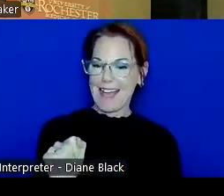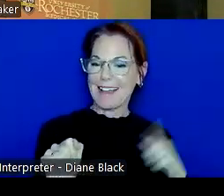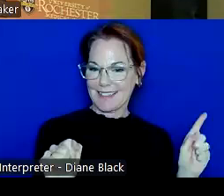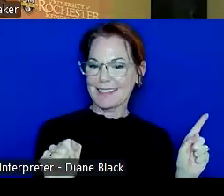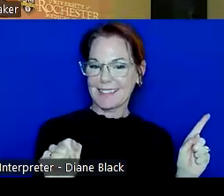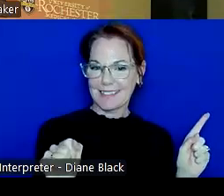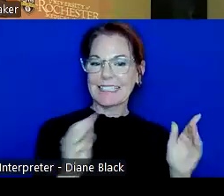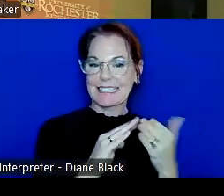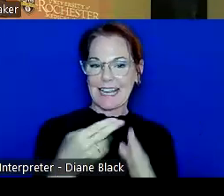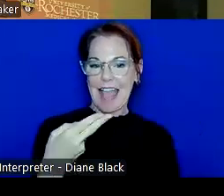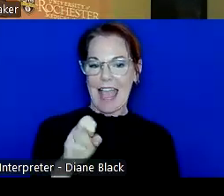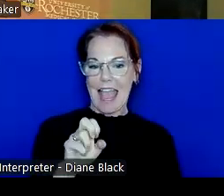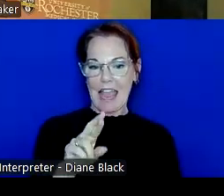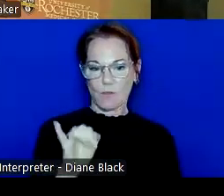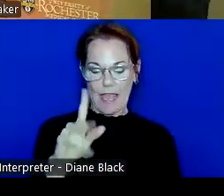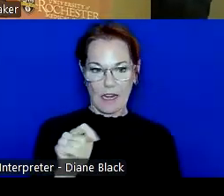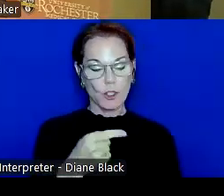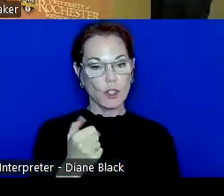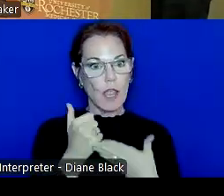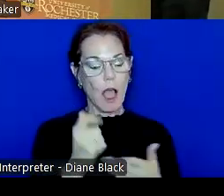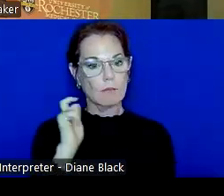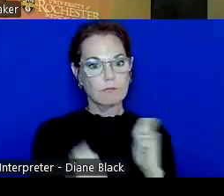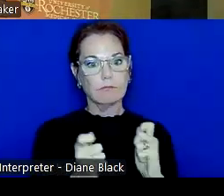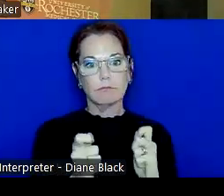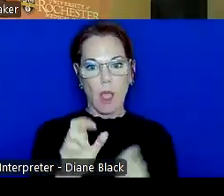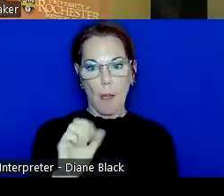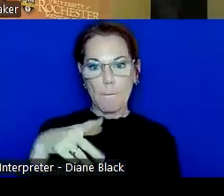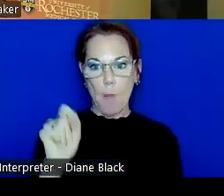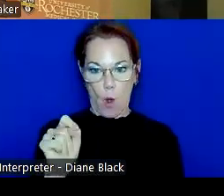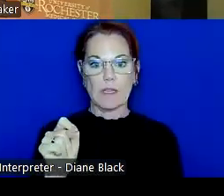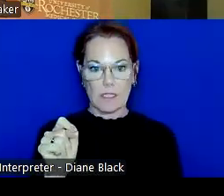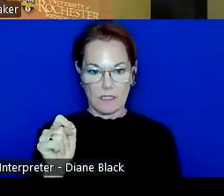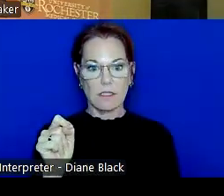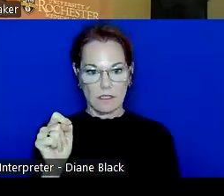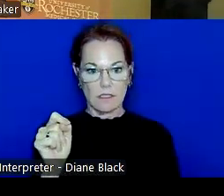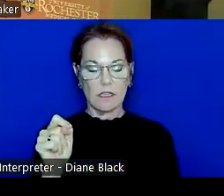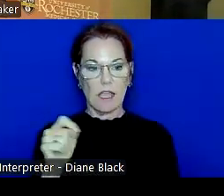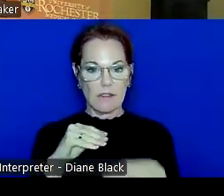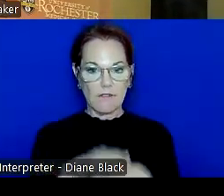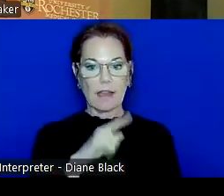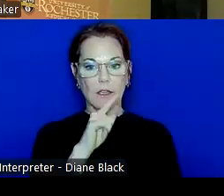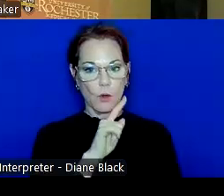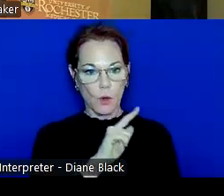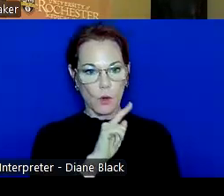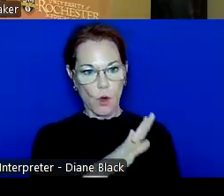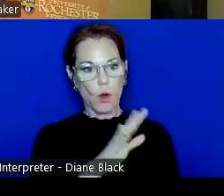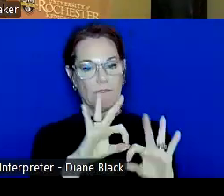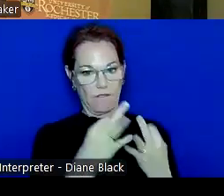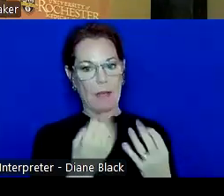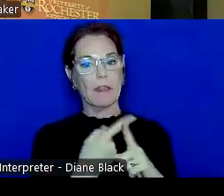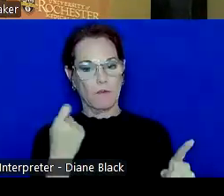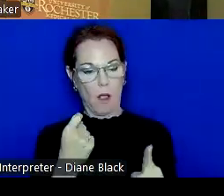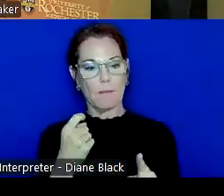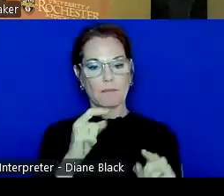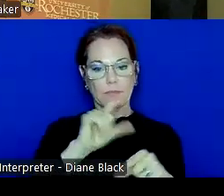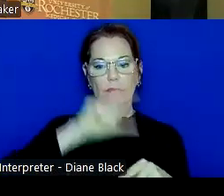change in a new apartment complex that came in at Marketplace Mall that had the ability to affect her and her family who are refugees from Nepal.